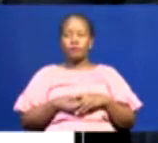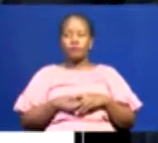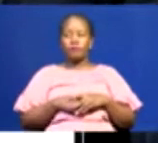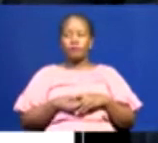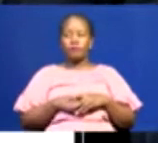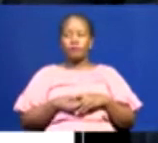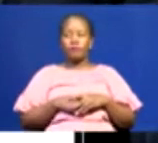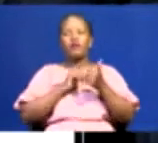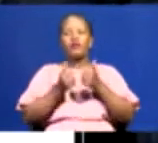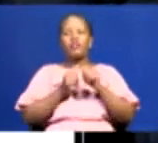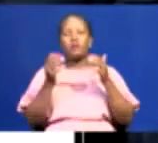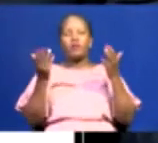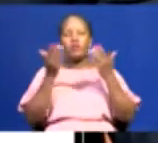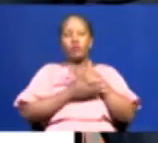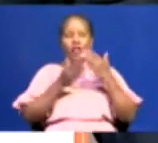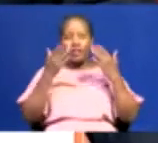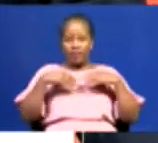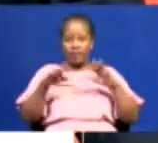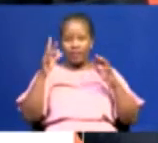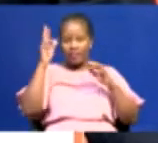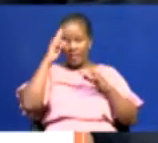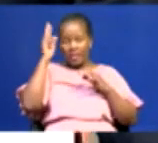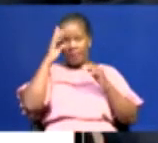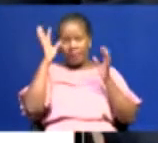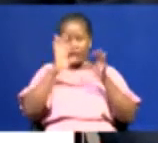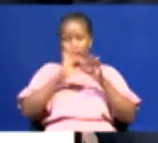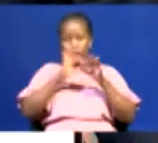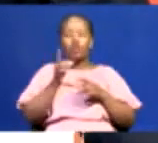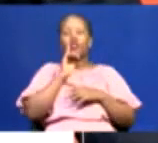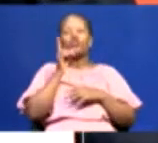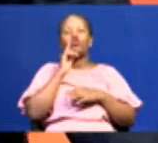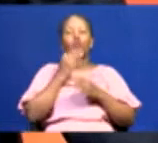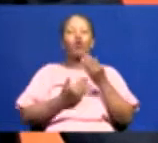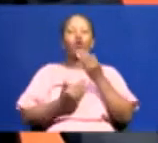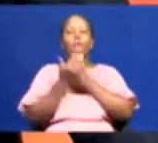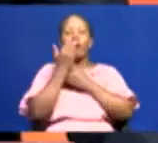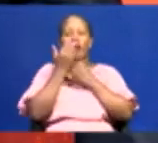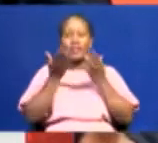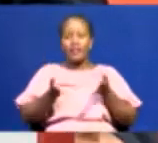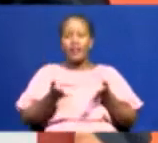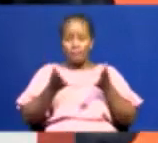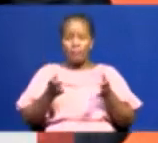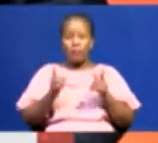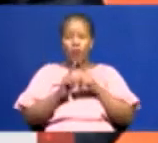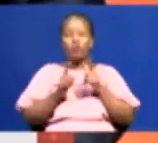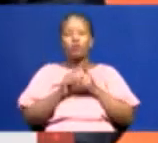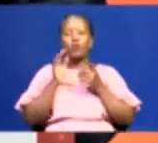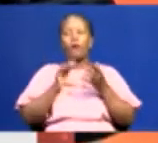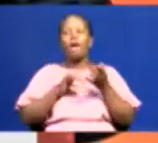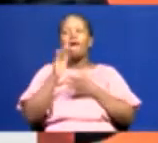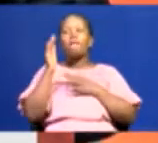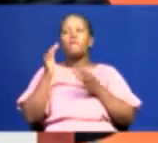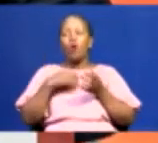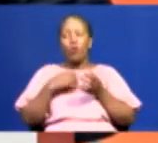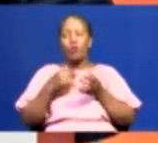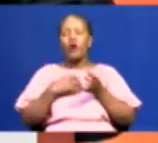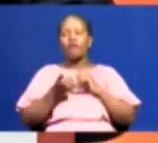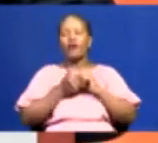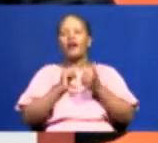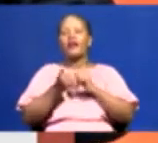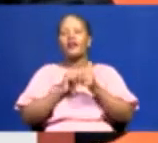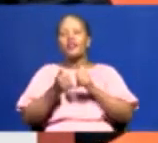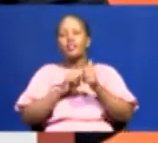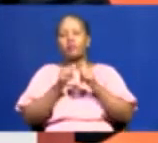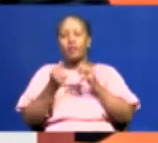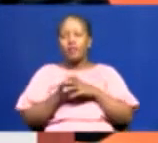So that's the sport for tonight. And remember to join us tomorrow morning on KBC Channel 1. And that is for Sports